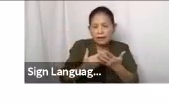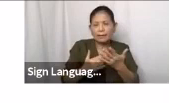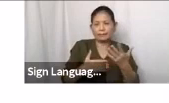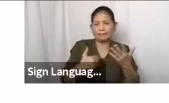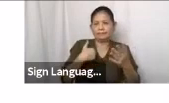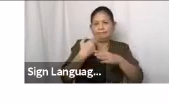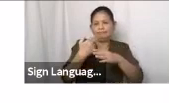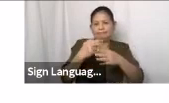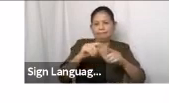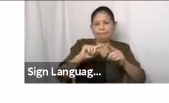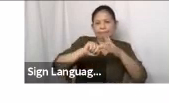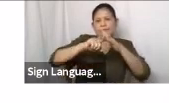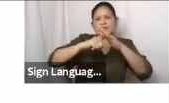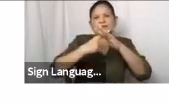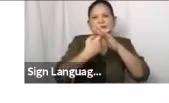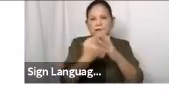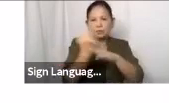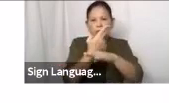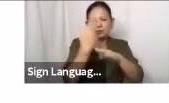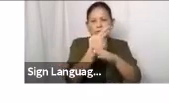well. And